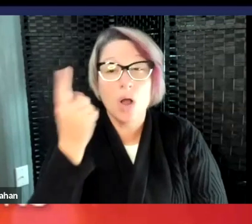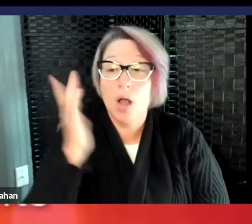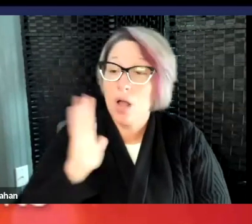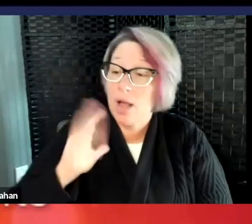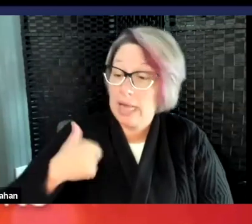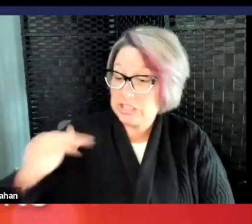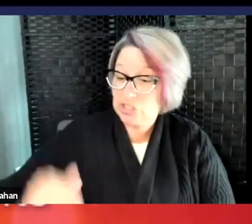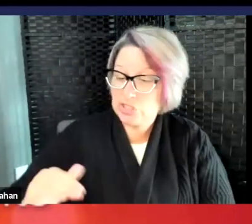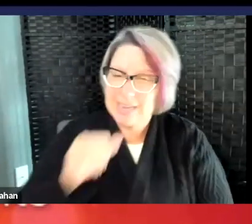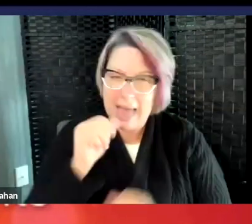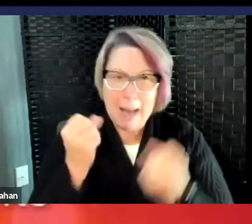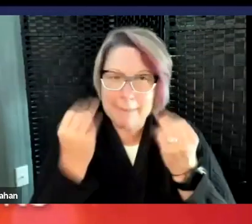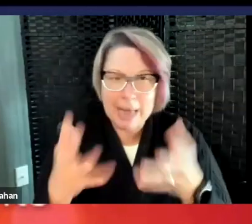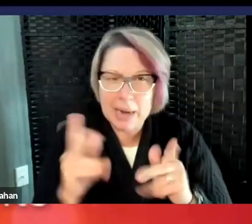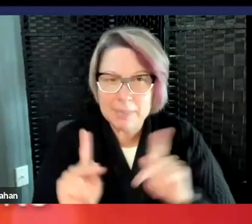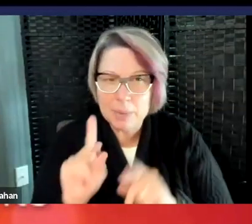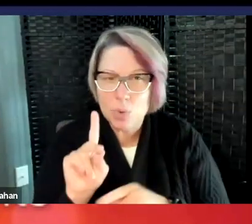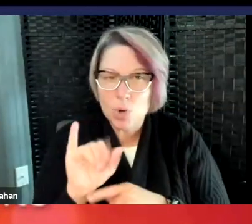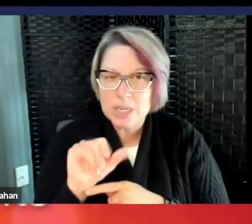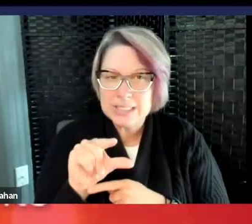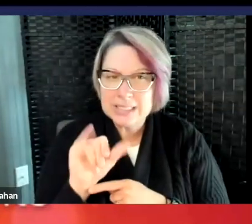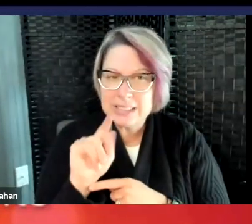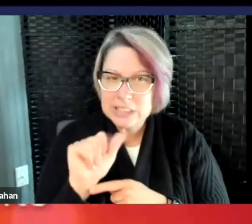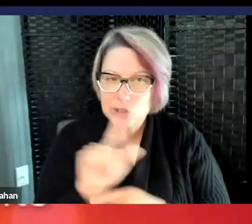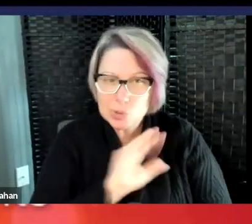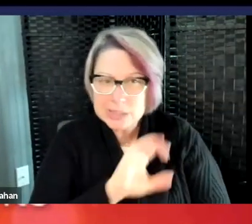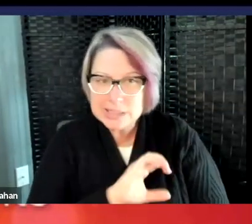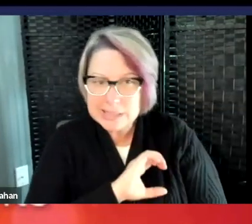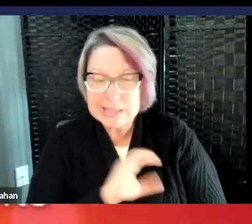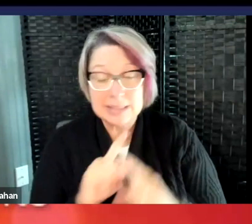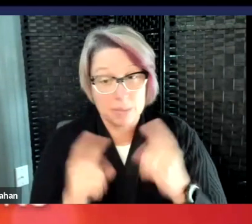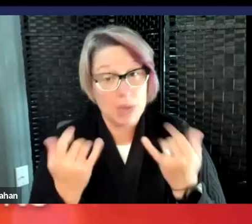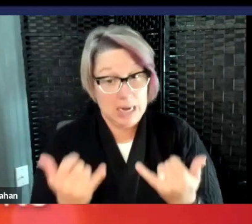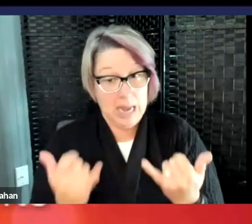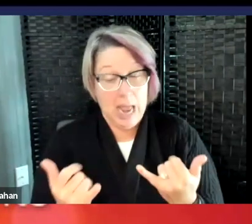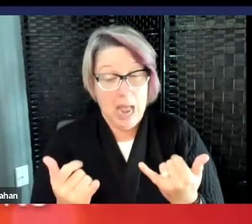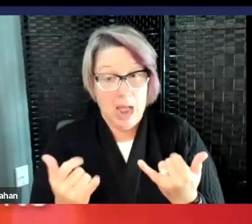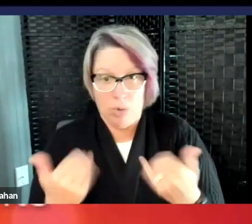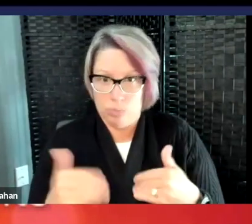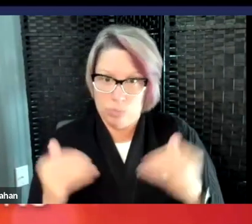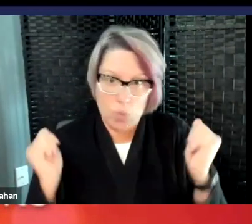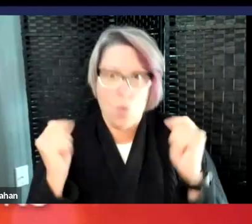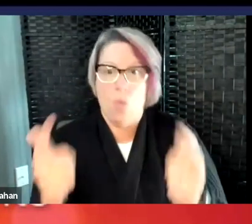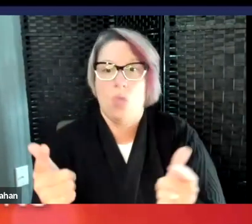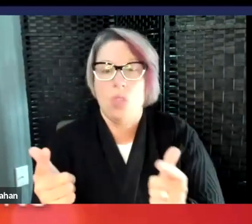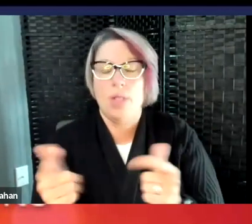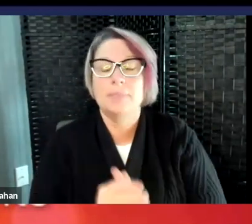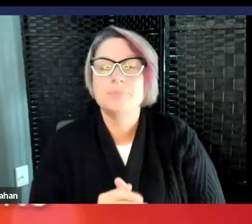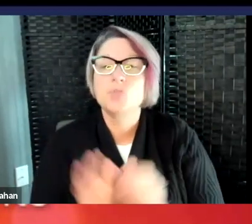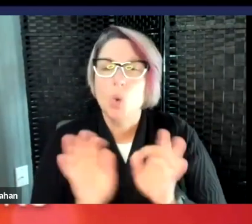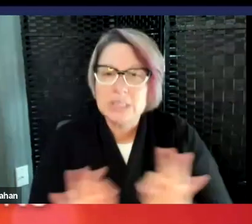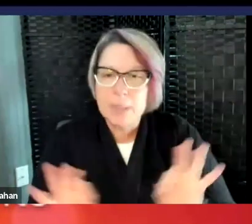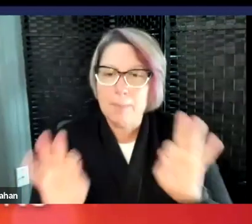were digital citizens, but you are. And just like a regular citizen, it's really important to be a good digital citizen. And